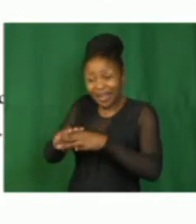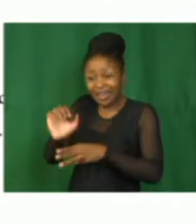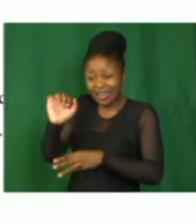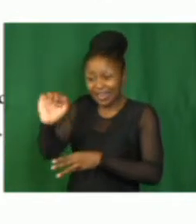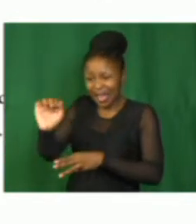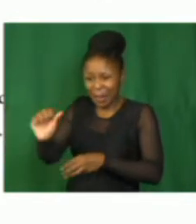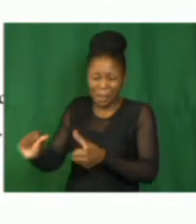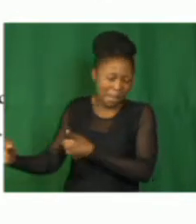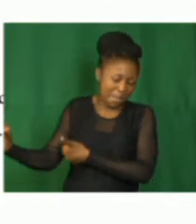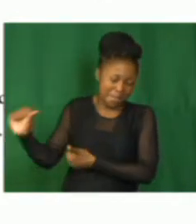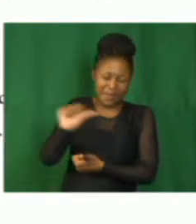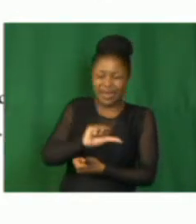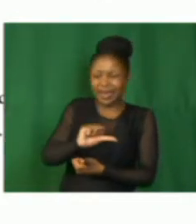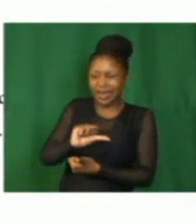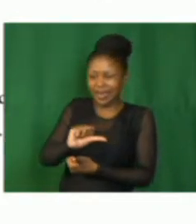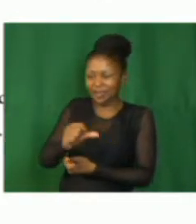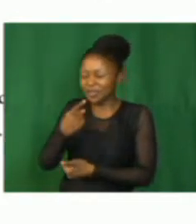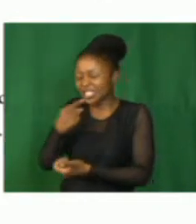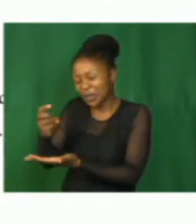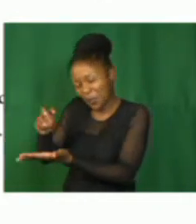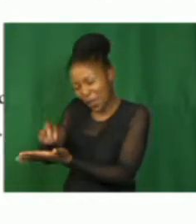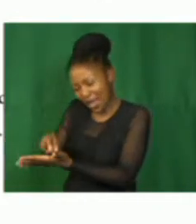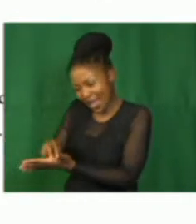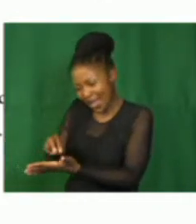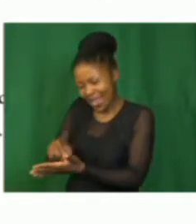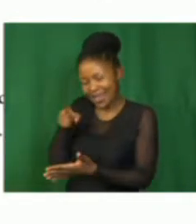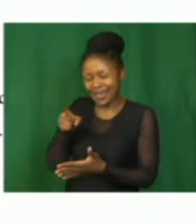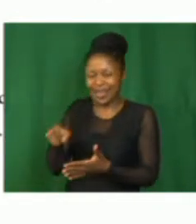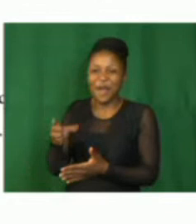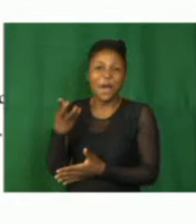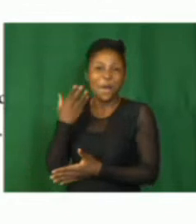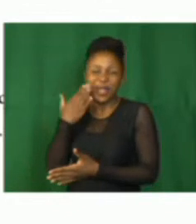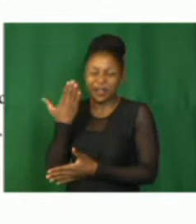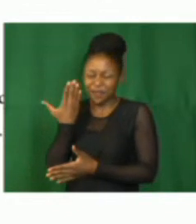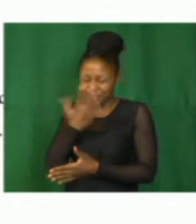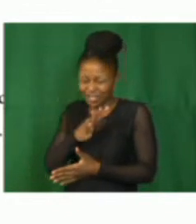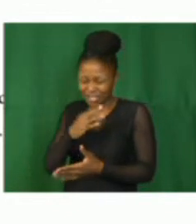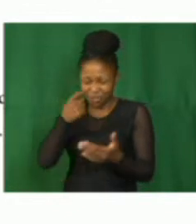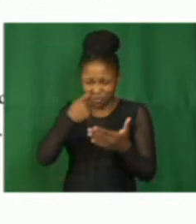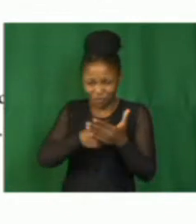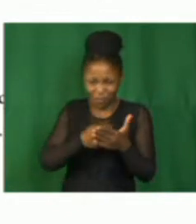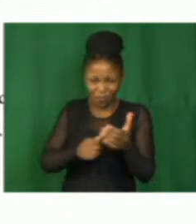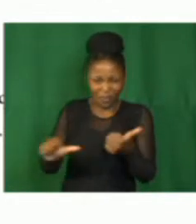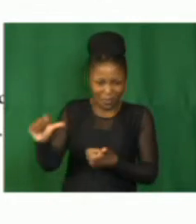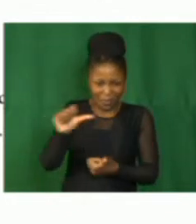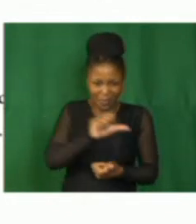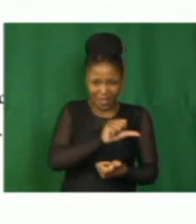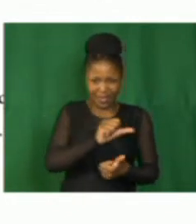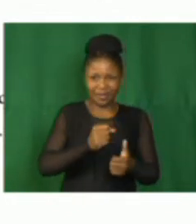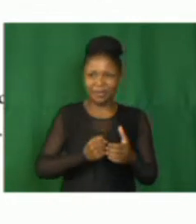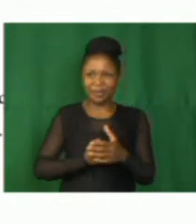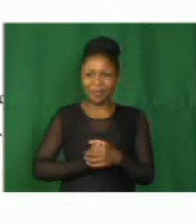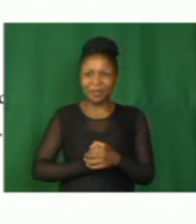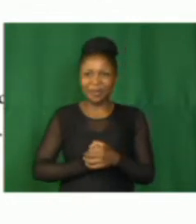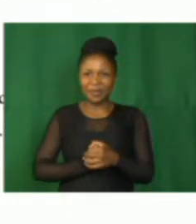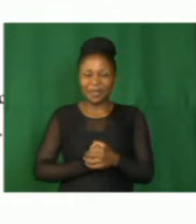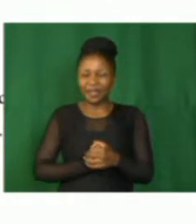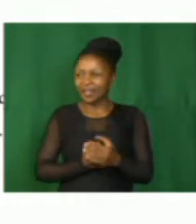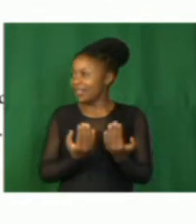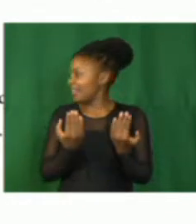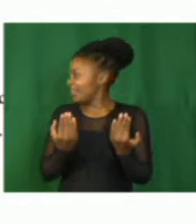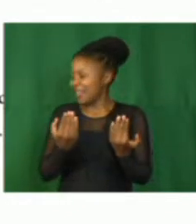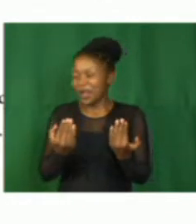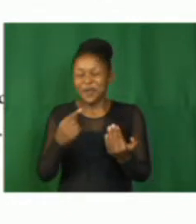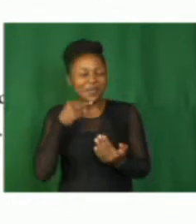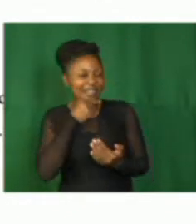remain here and wait for you in case you came back before she returned from the shop. Okay, now, can we go to Lerato? Seemingly